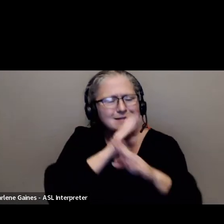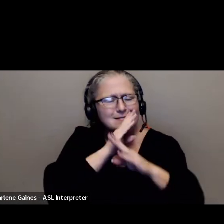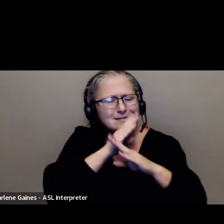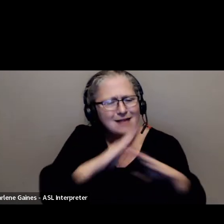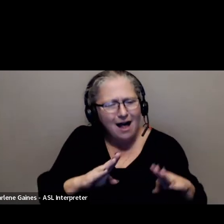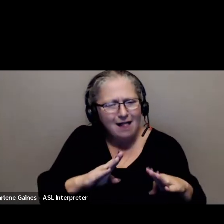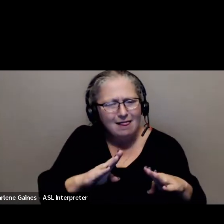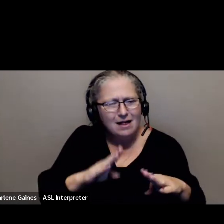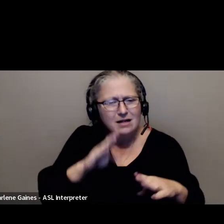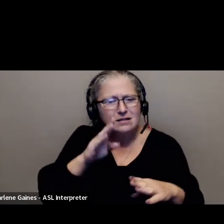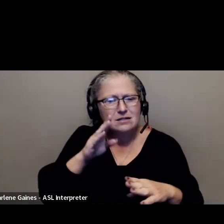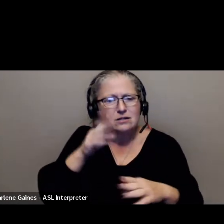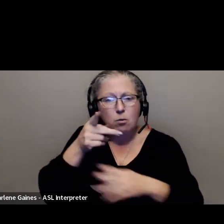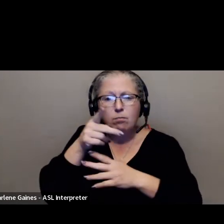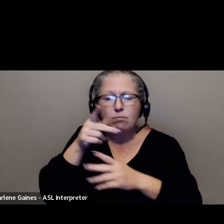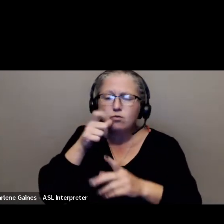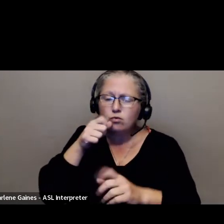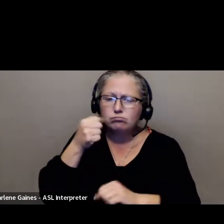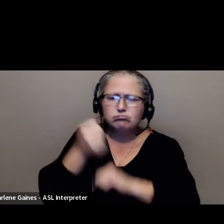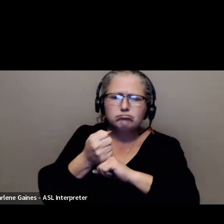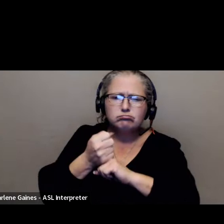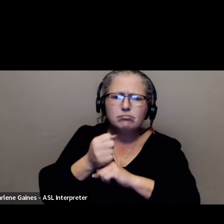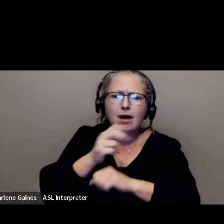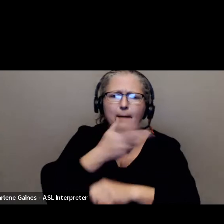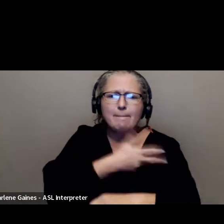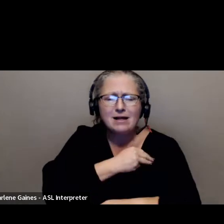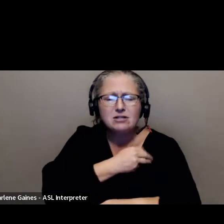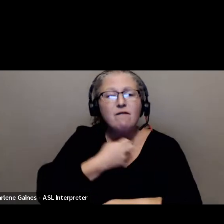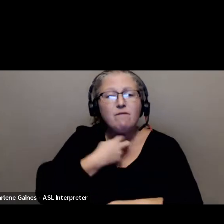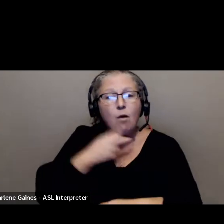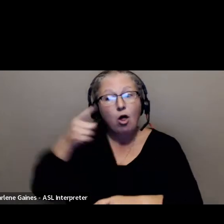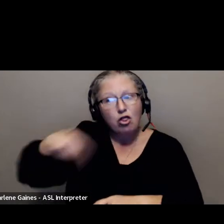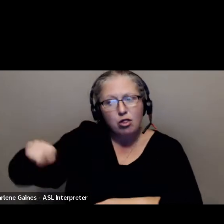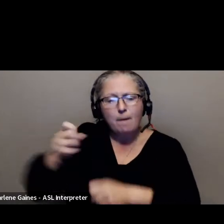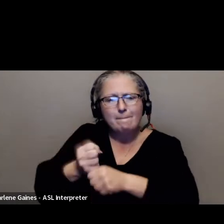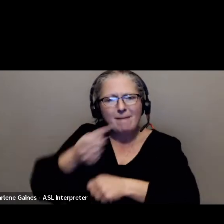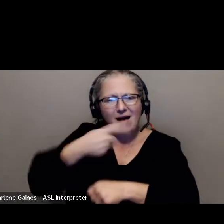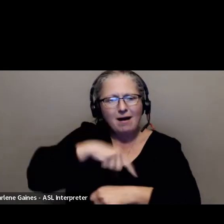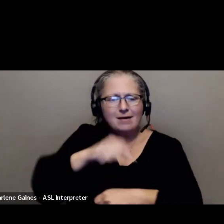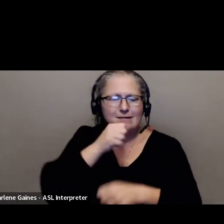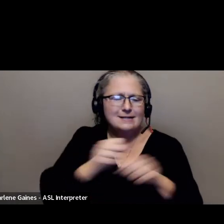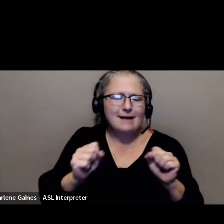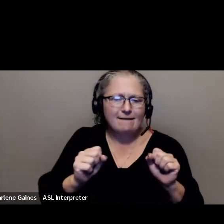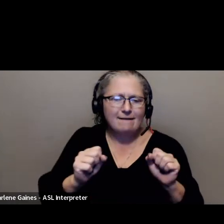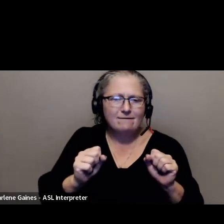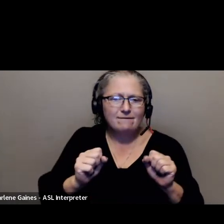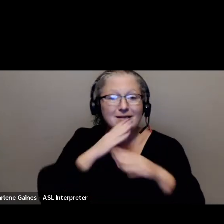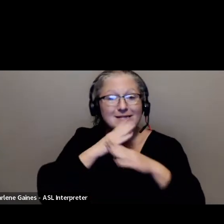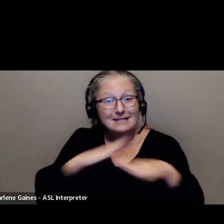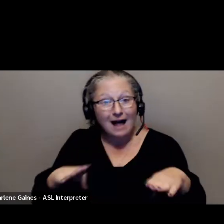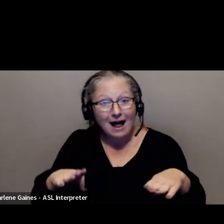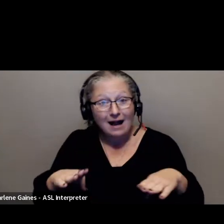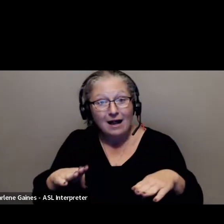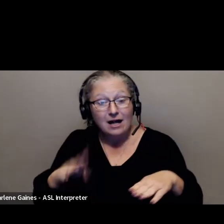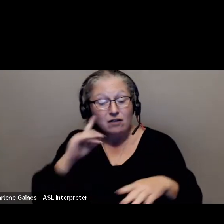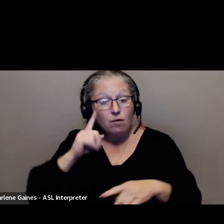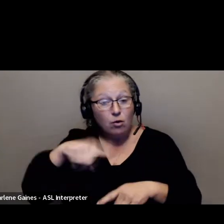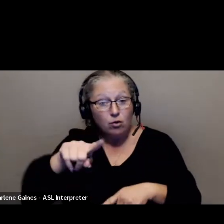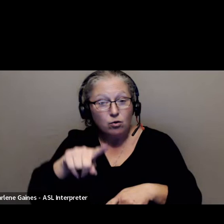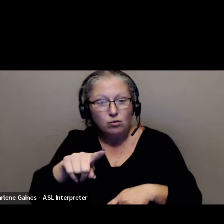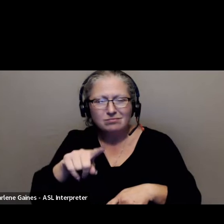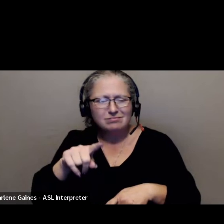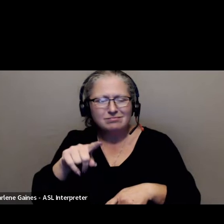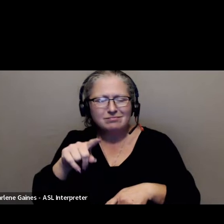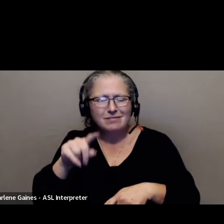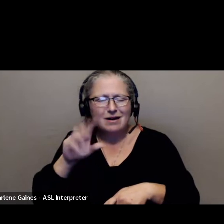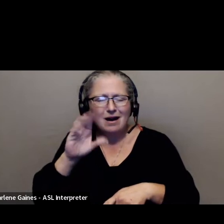silence pro-Palestinian voices are the people who are making us unsafe. Silence on your part is complicity,